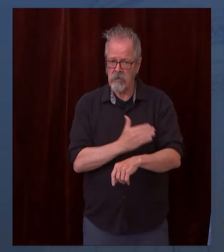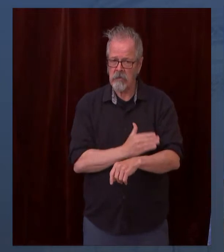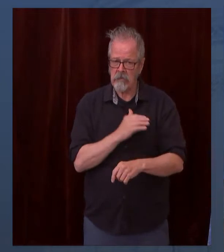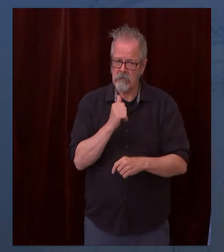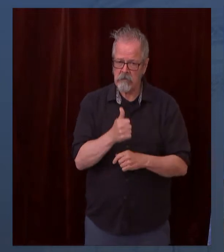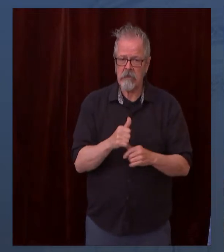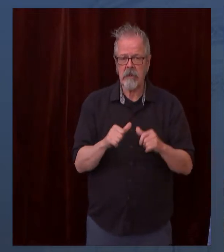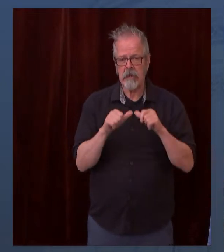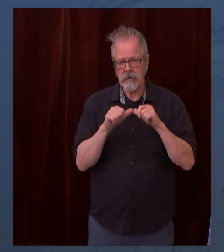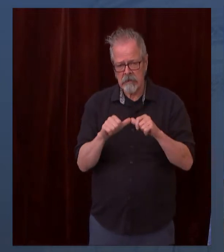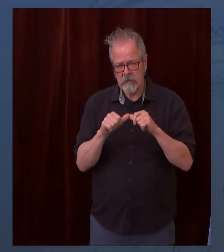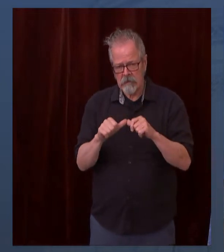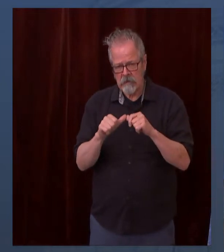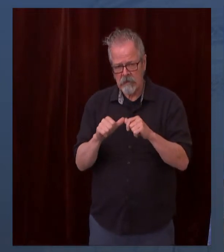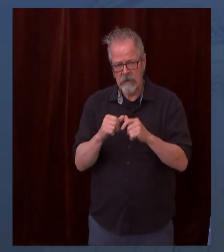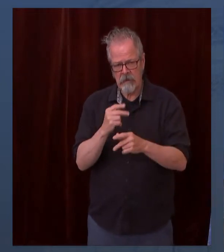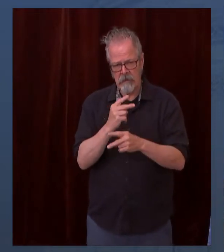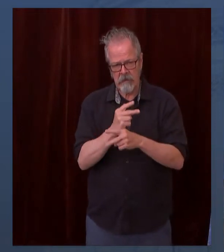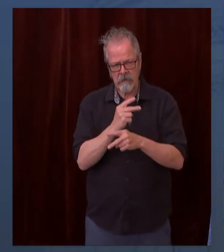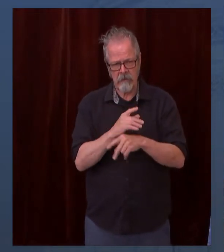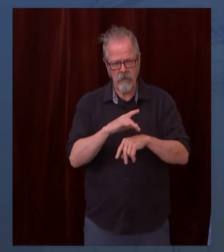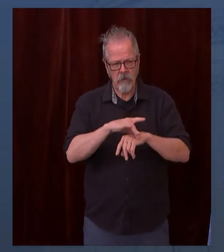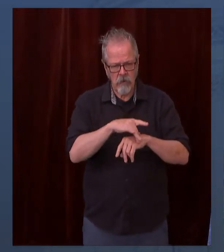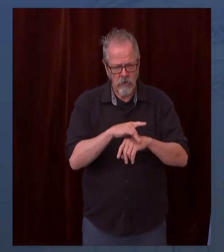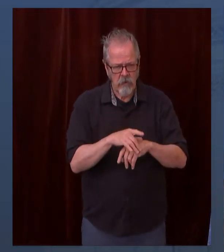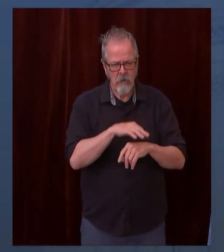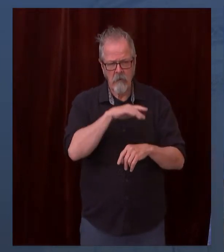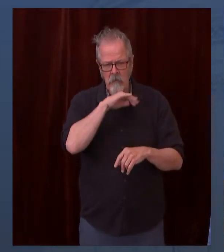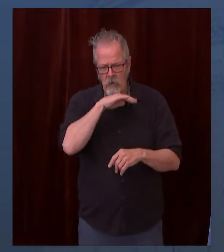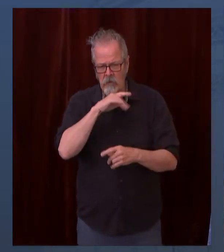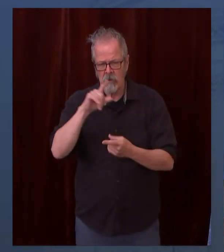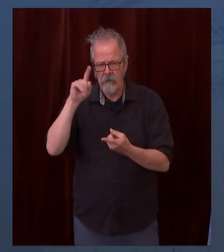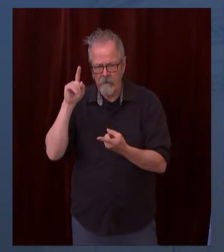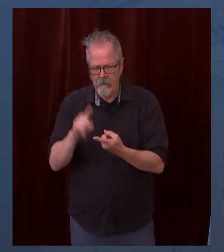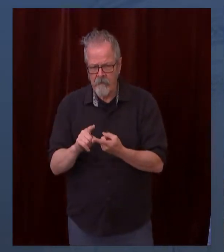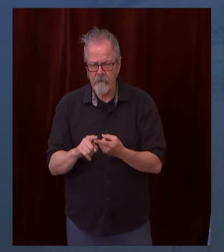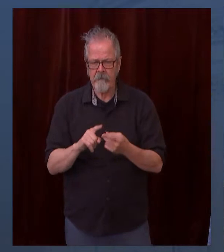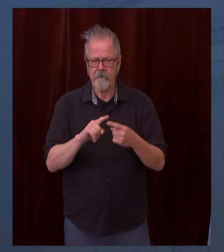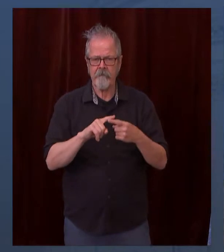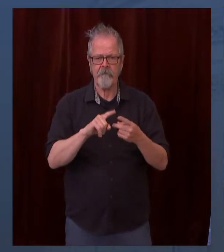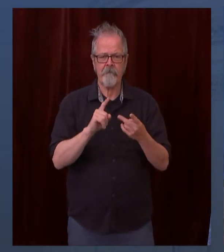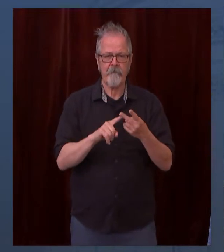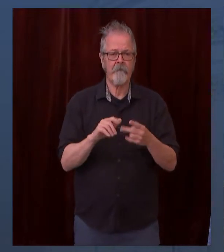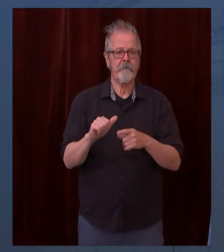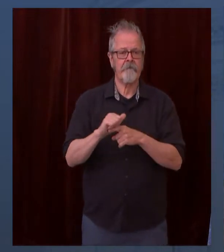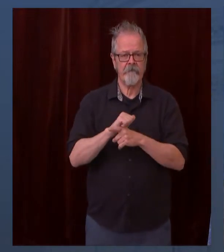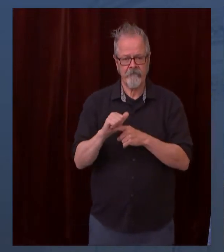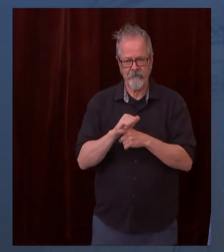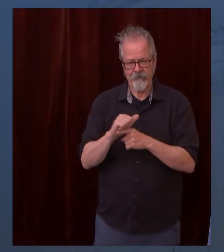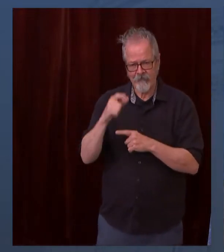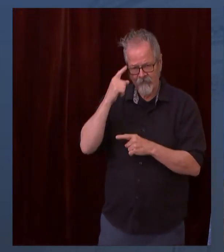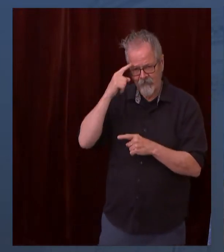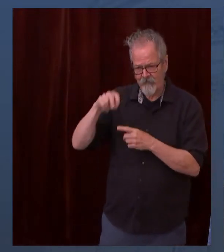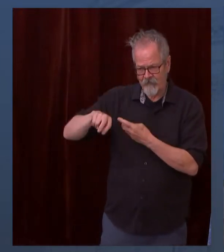efforts or training to incarcerated individuals so they don't have to come back. I think